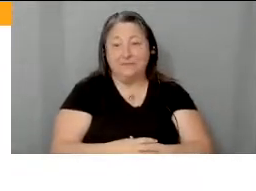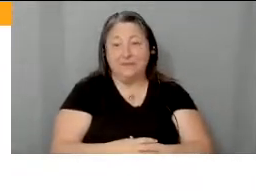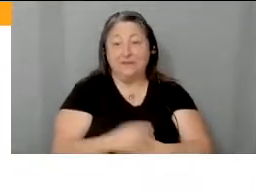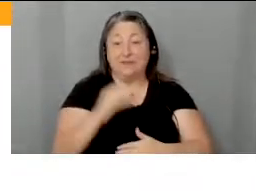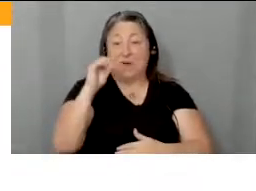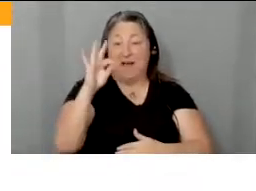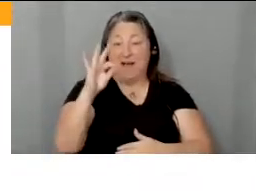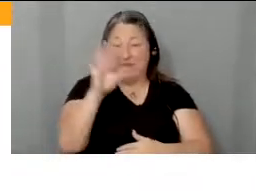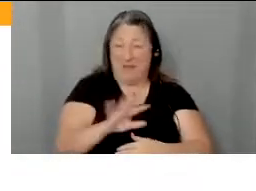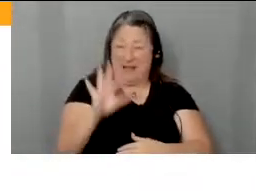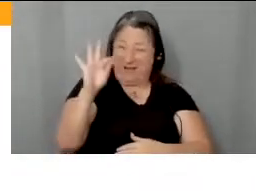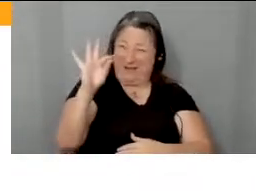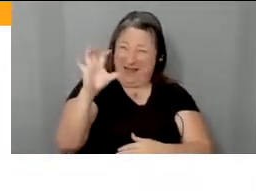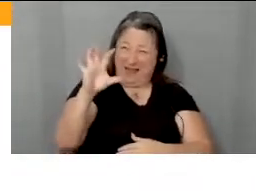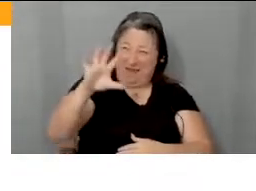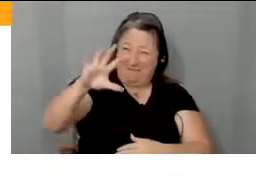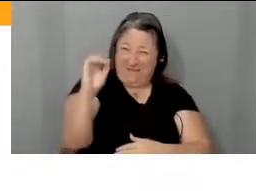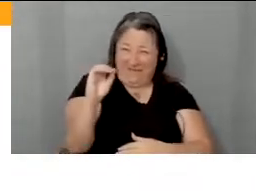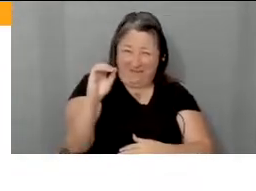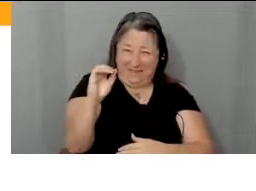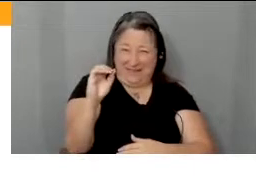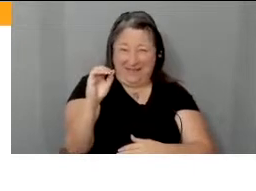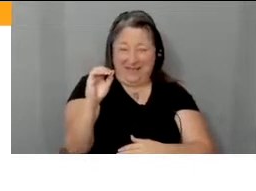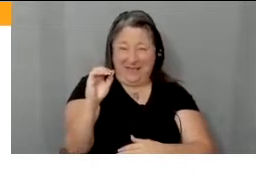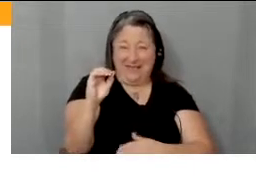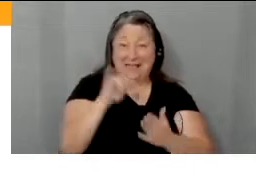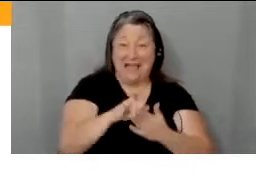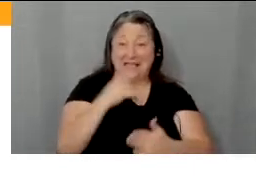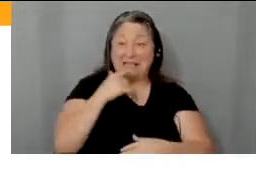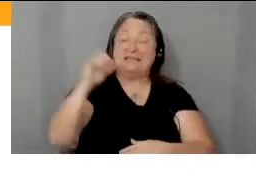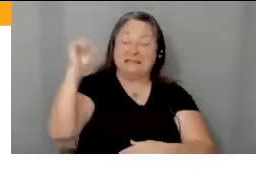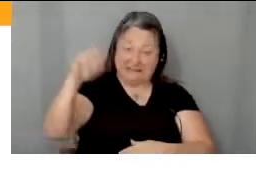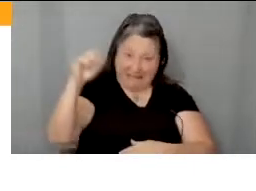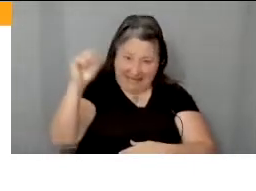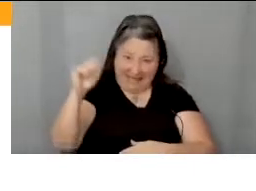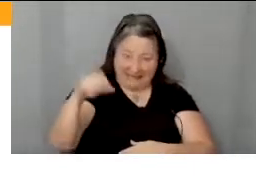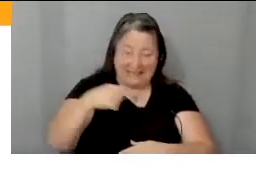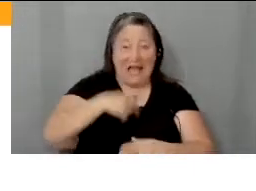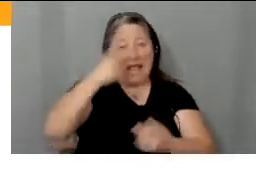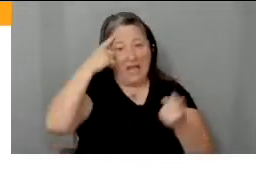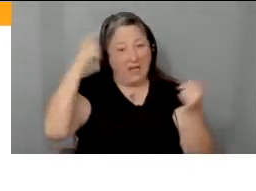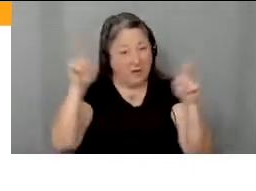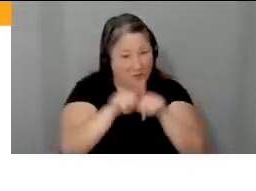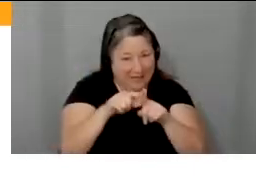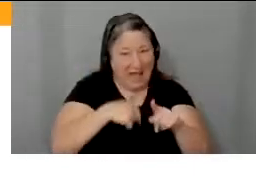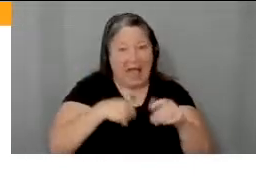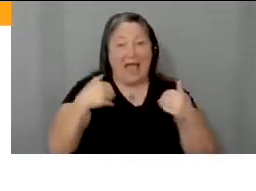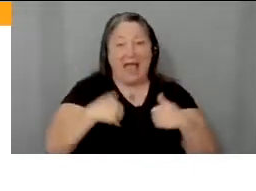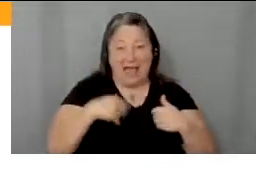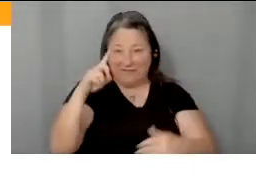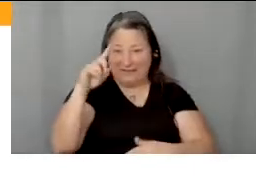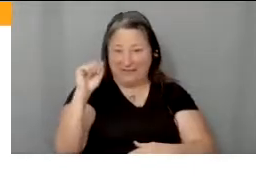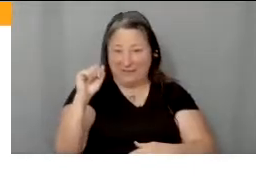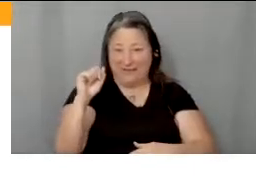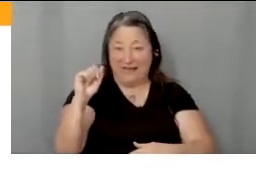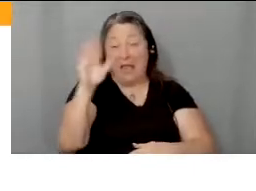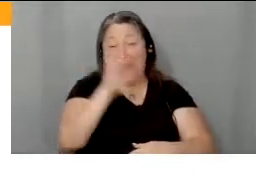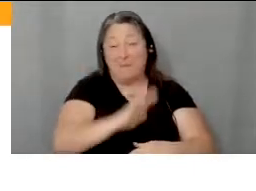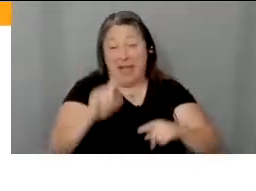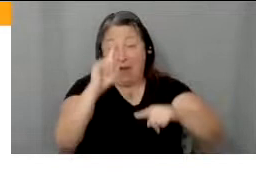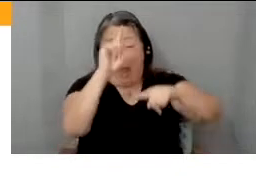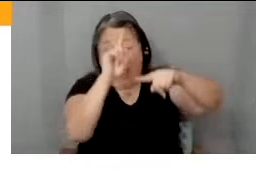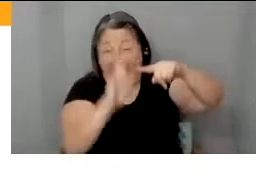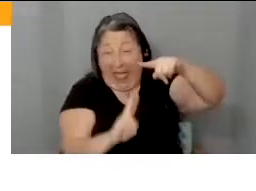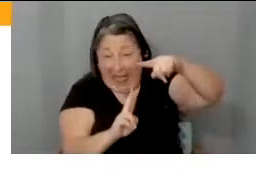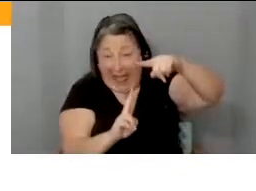about 950 who said, yes, I agree that I have a disability, about half agreed that